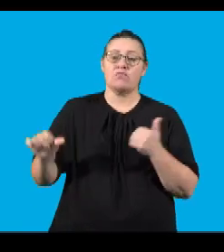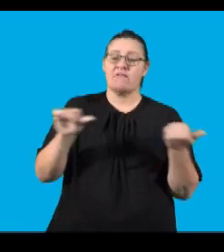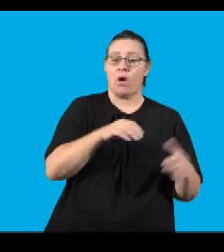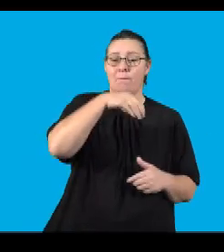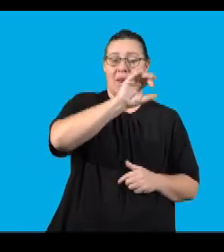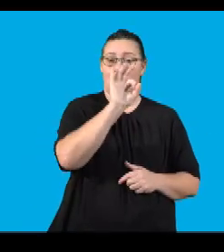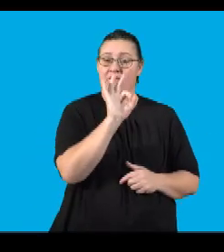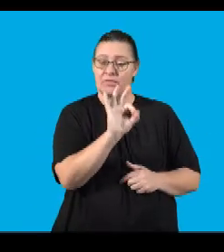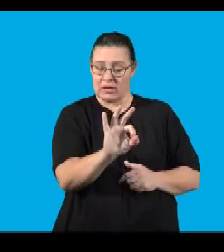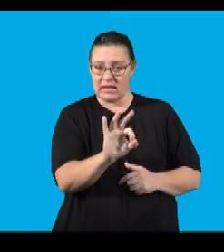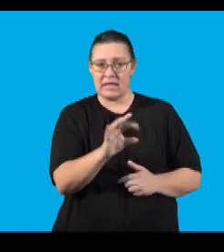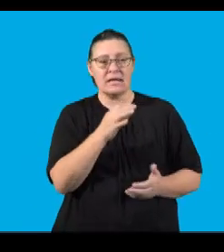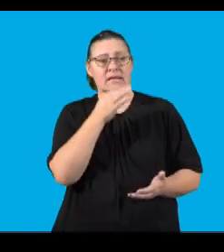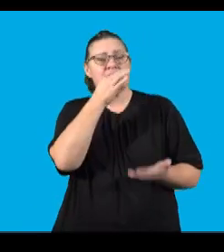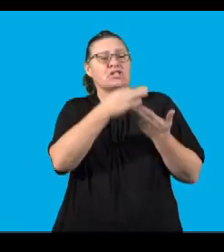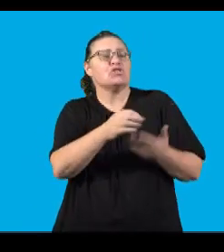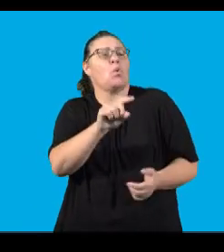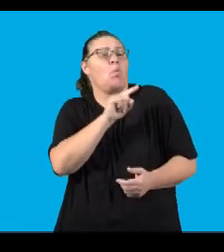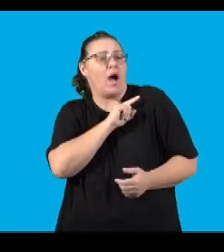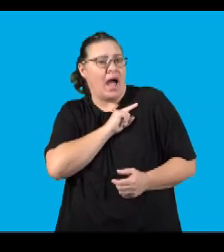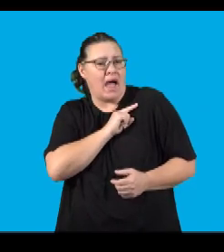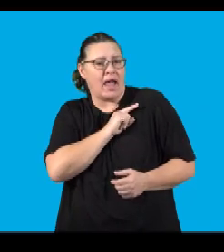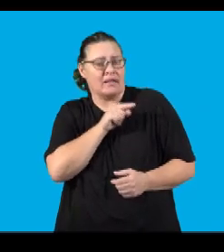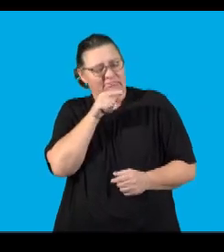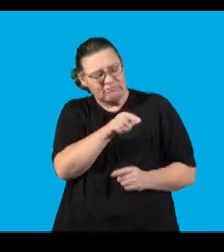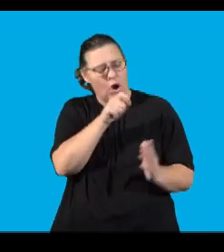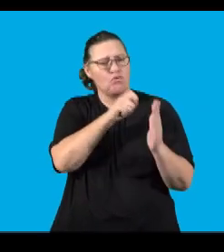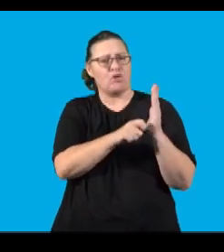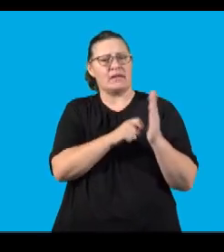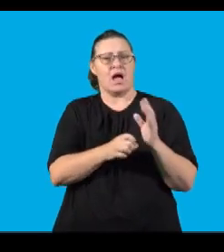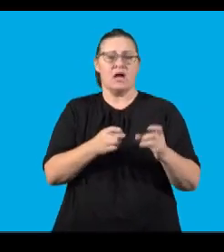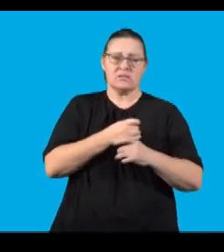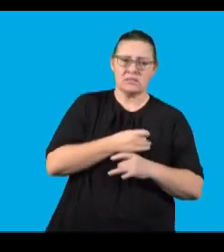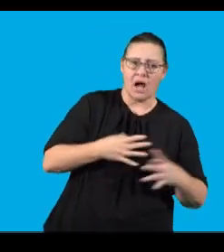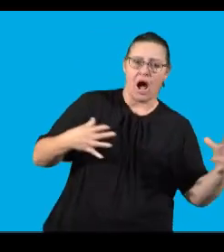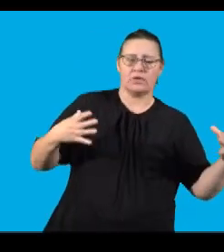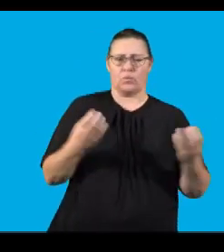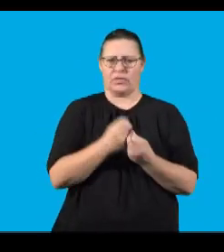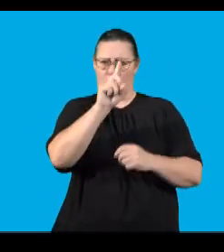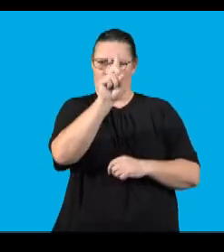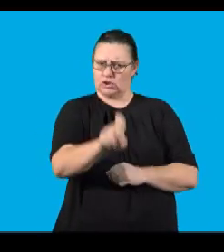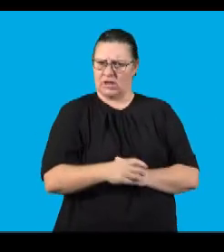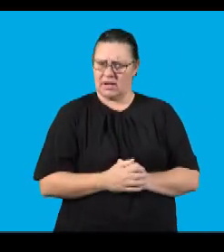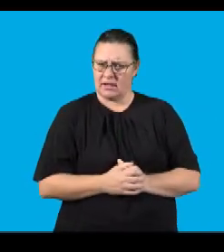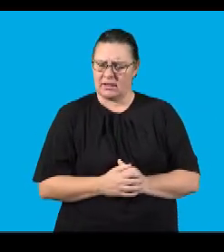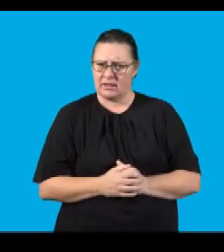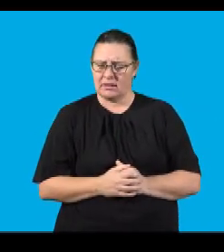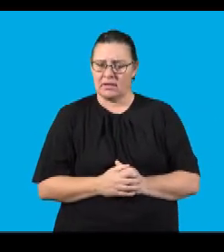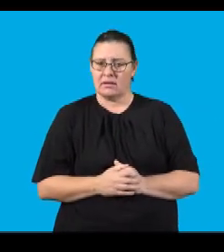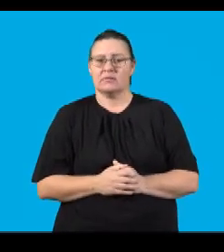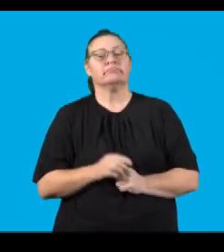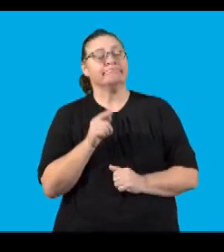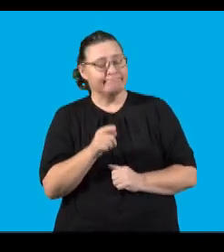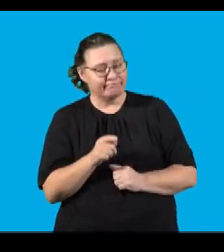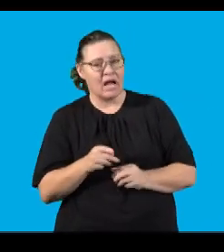to paragraph 3, suggest why the writer starts the paragraph with a question.